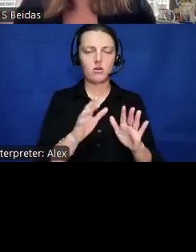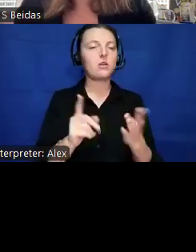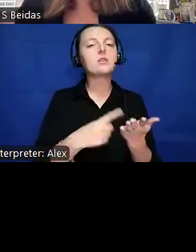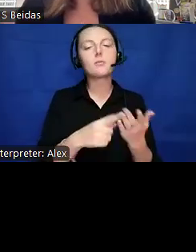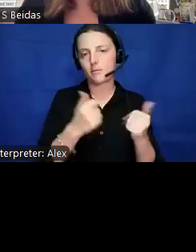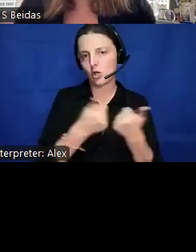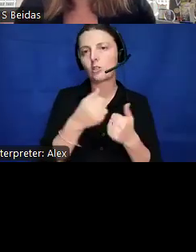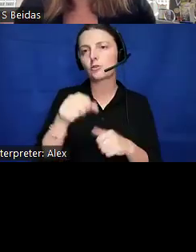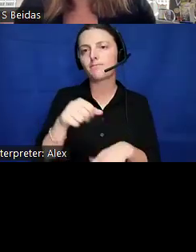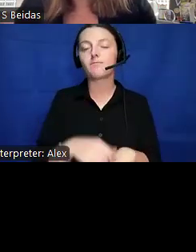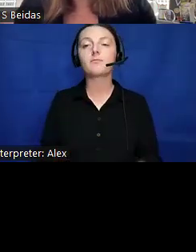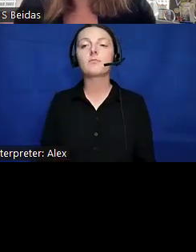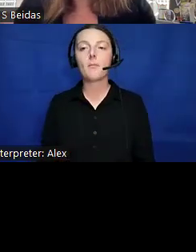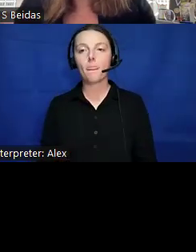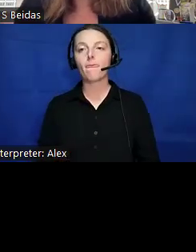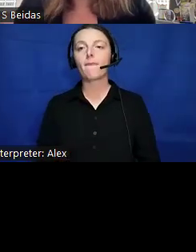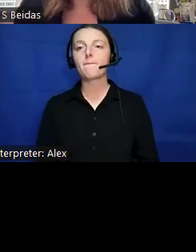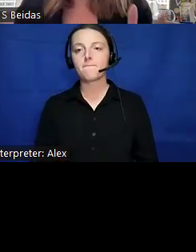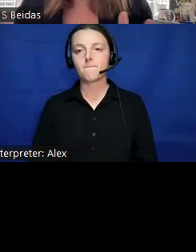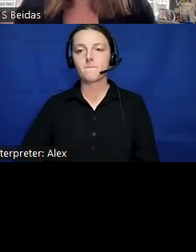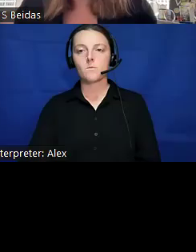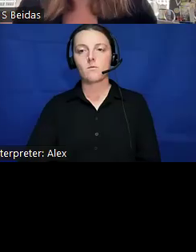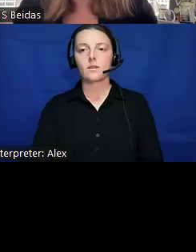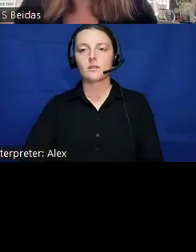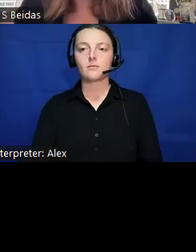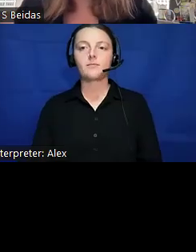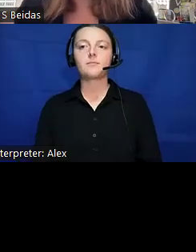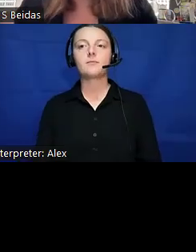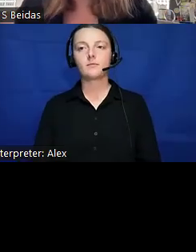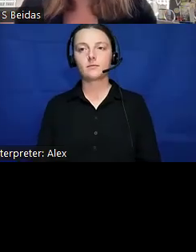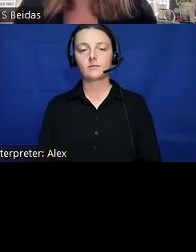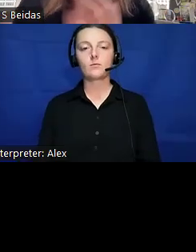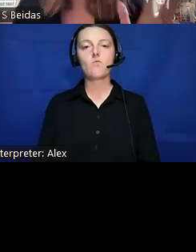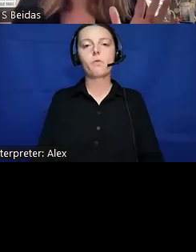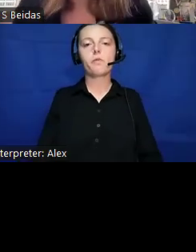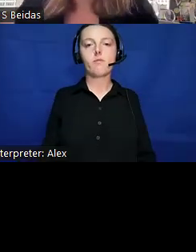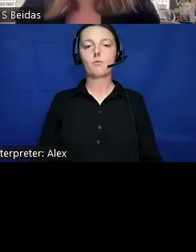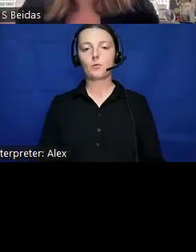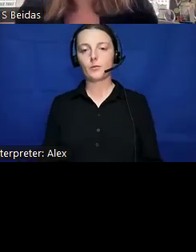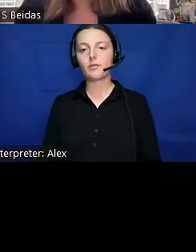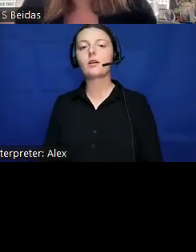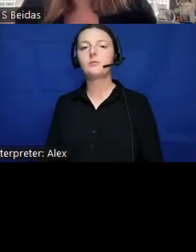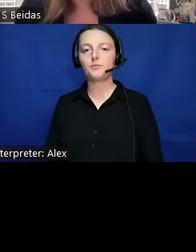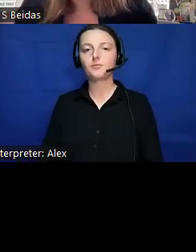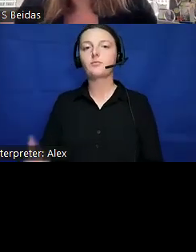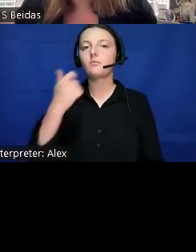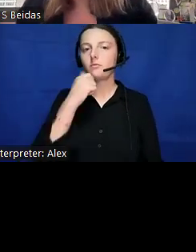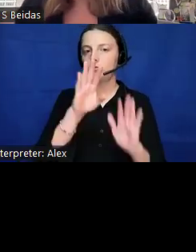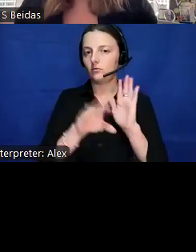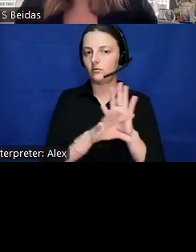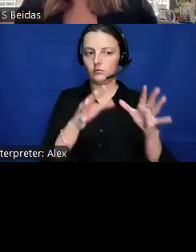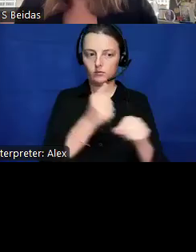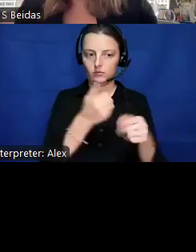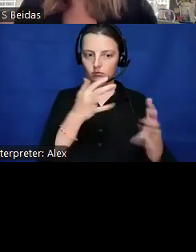now that I've covered some of the background, I'm going to jump into my top learnings over the past